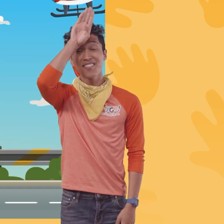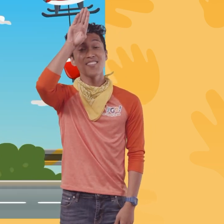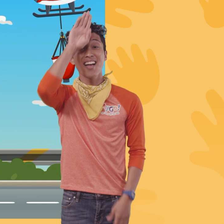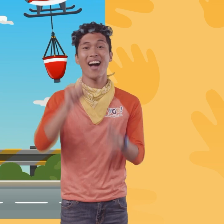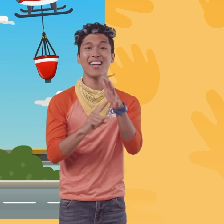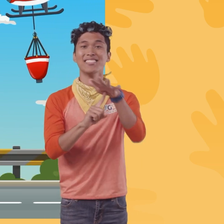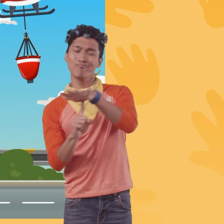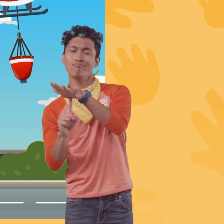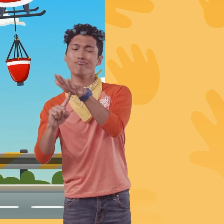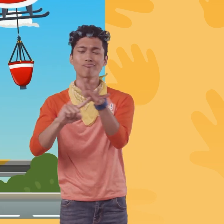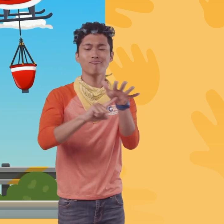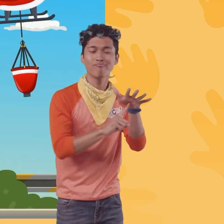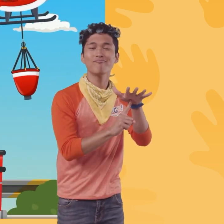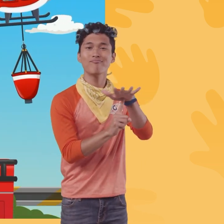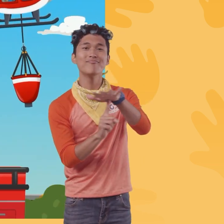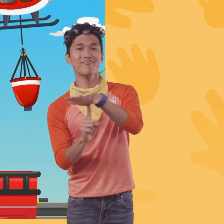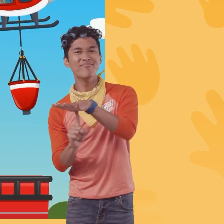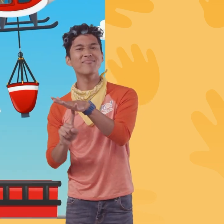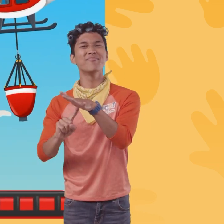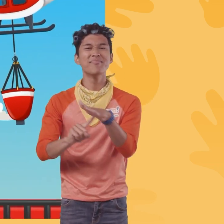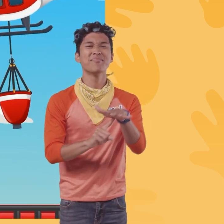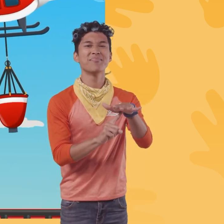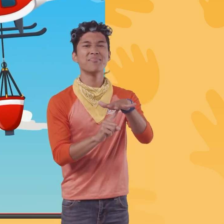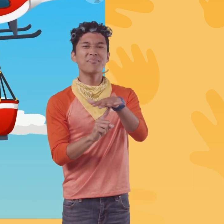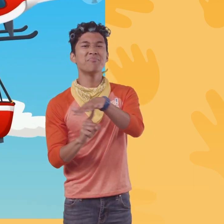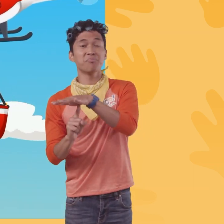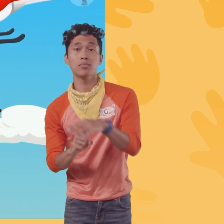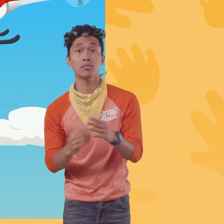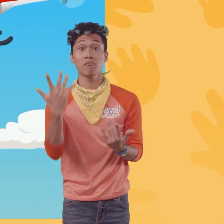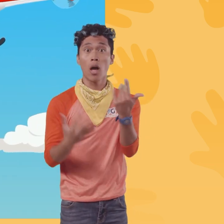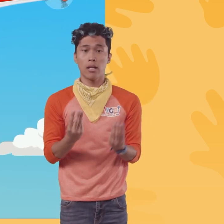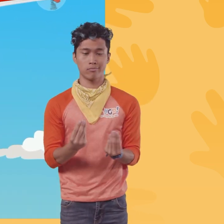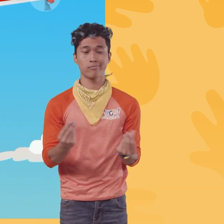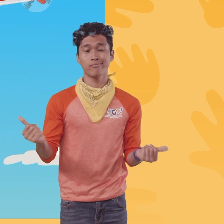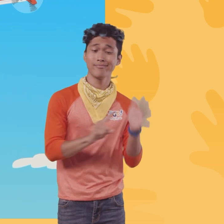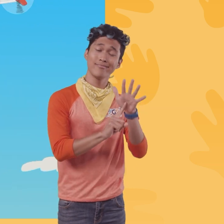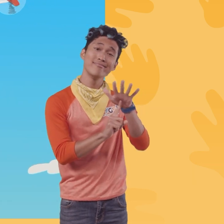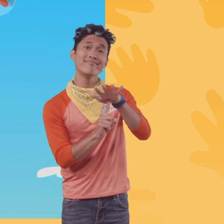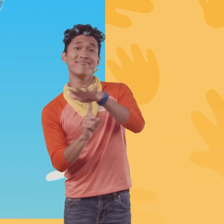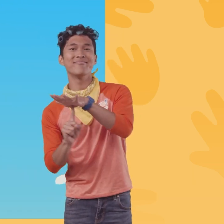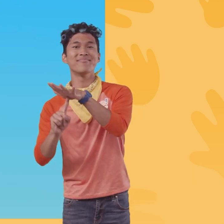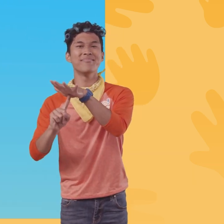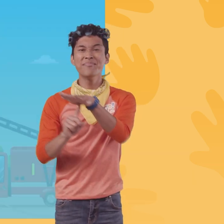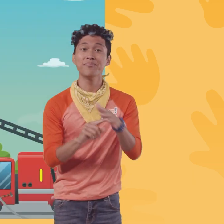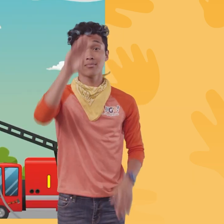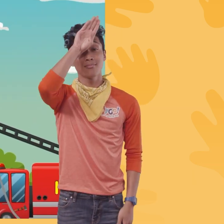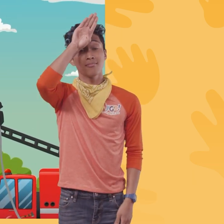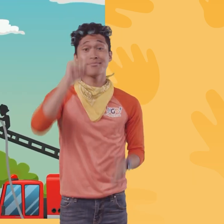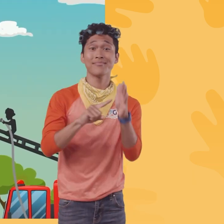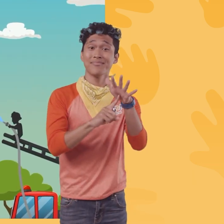It's a firefighting helicopter, fighting fires from above the ground.